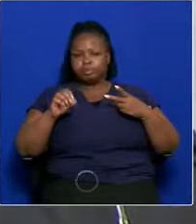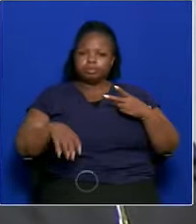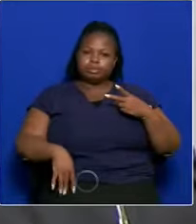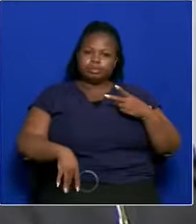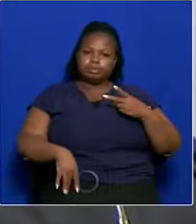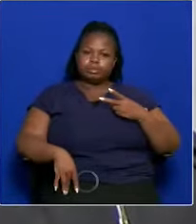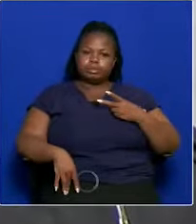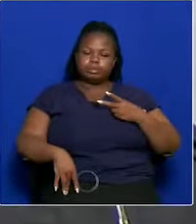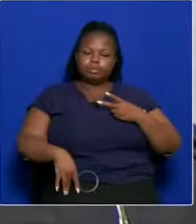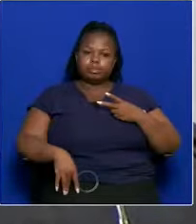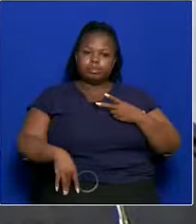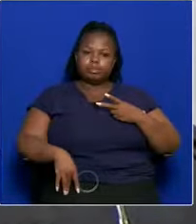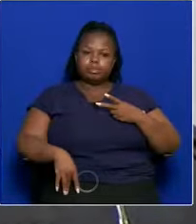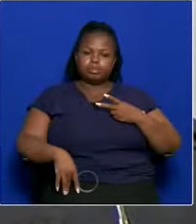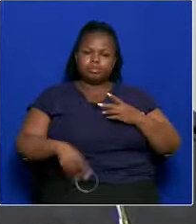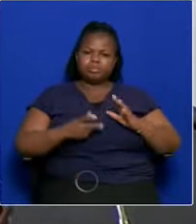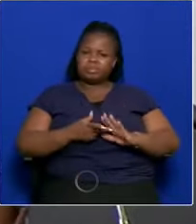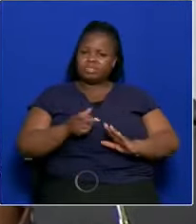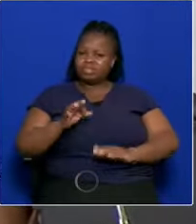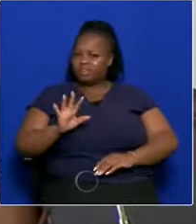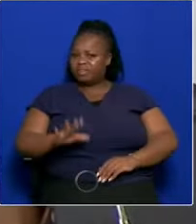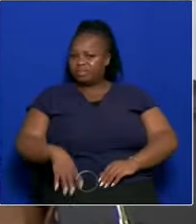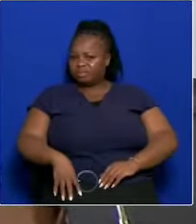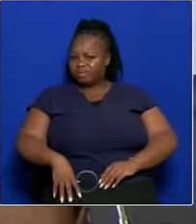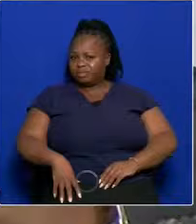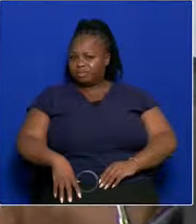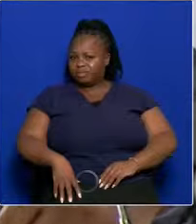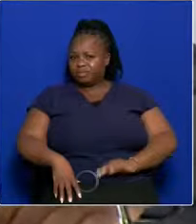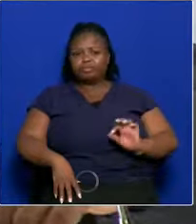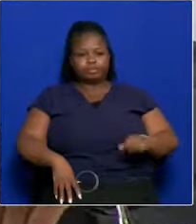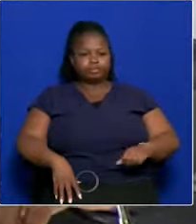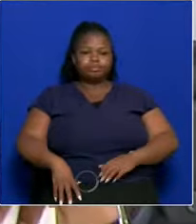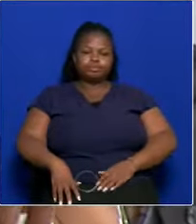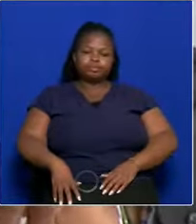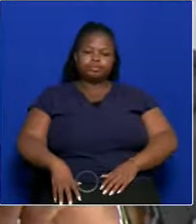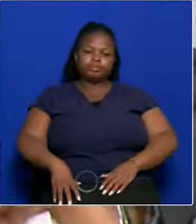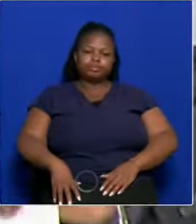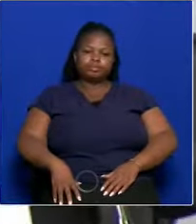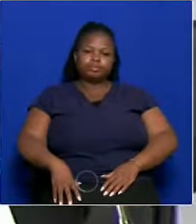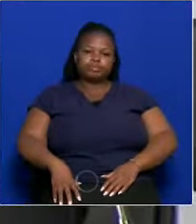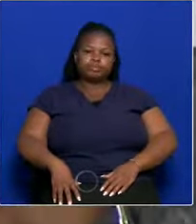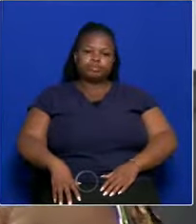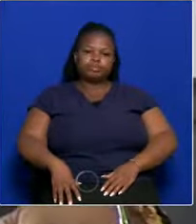At page 35. Yes. 35.